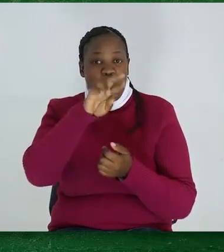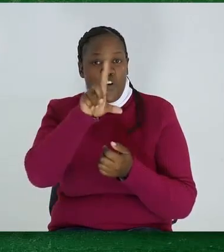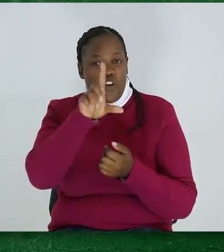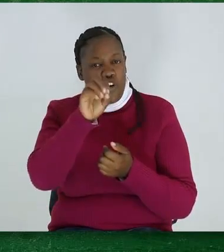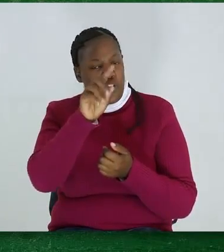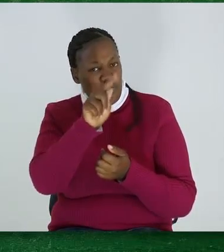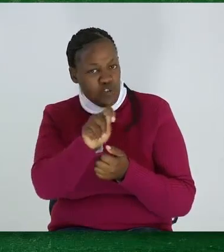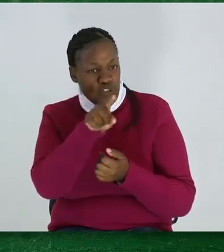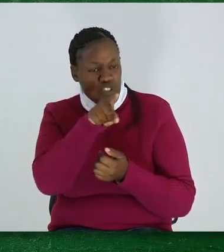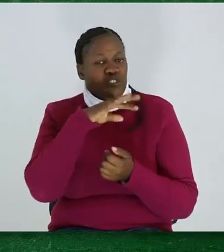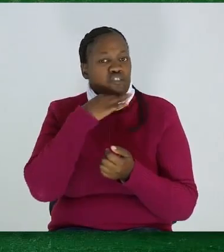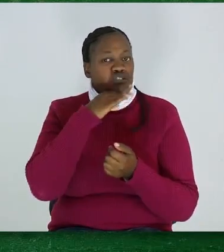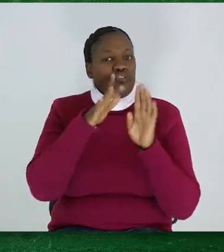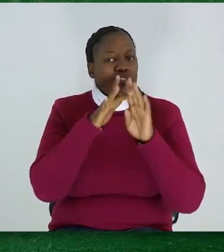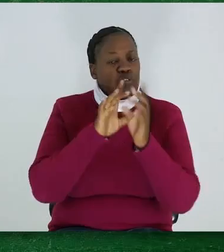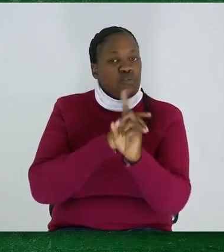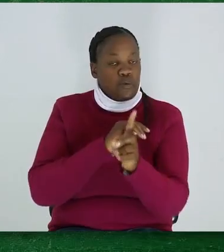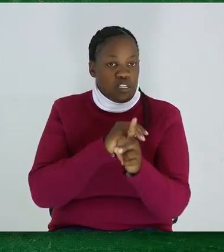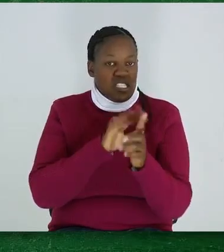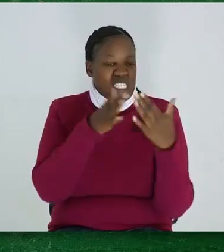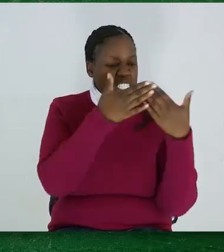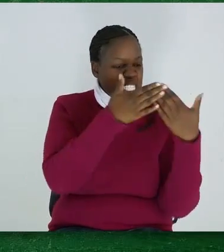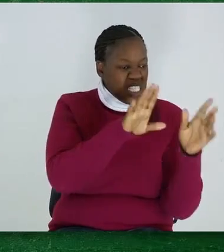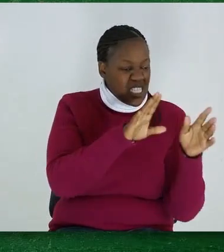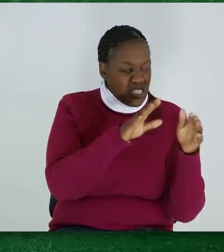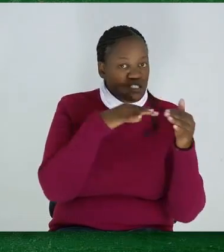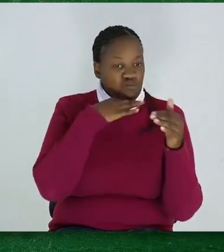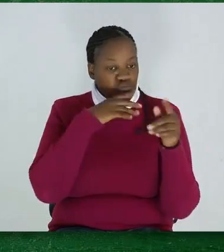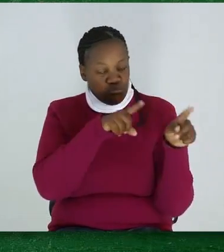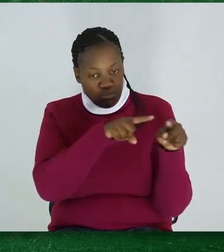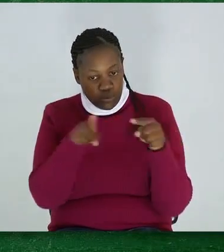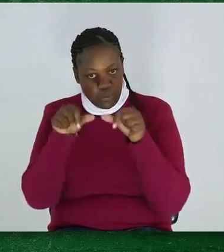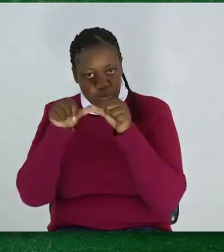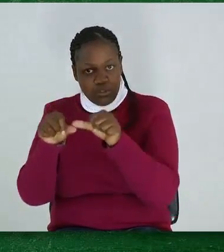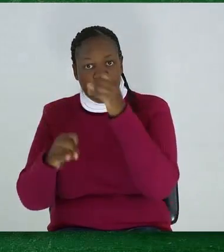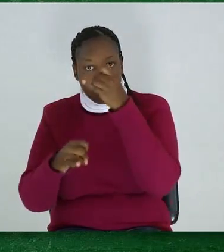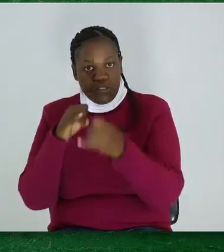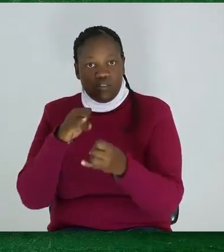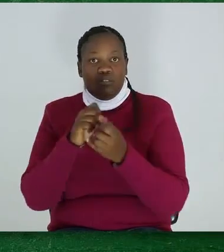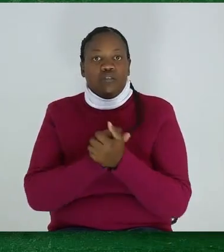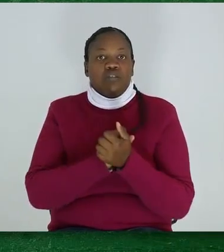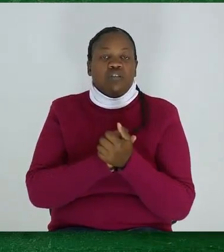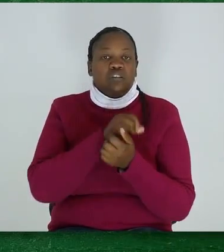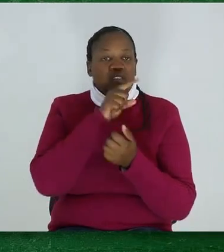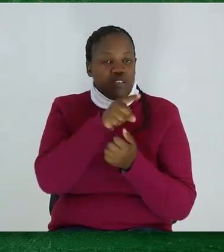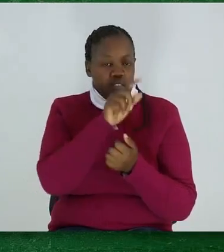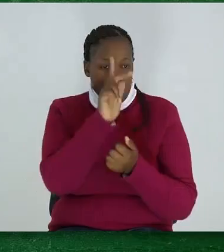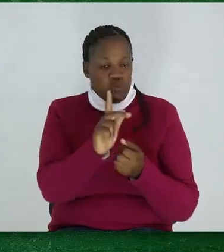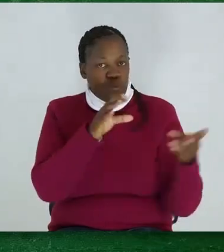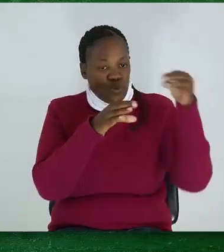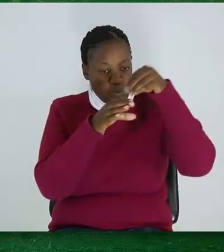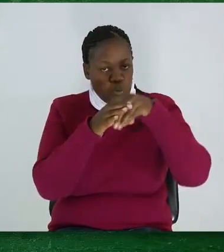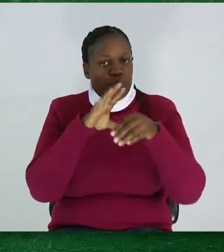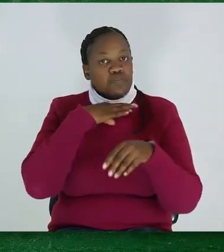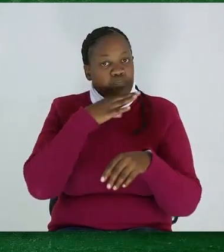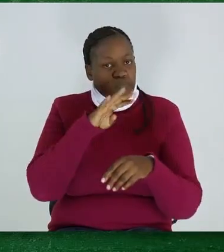The plot refers to the storyline in the novel, from beginning to the end. The characters and the style